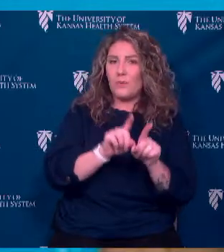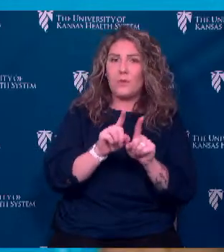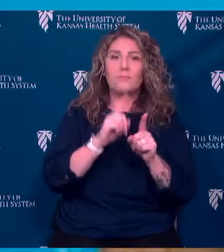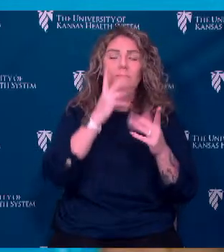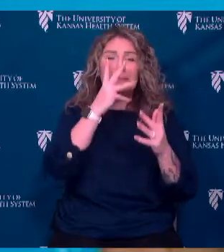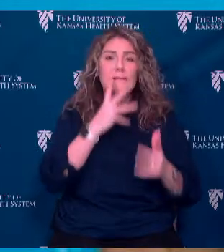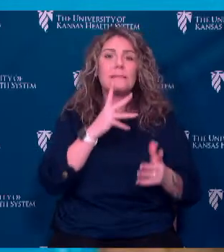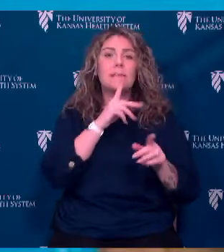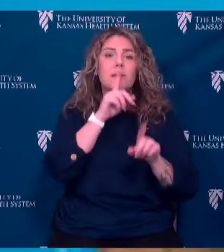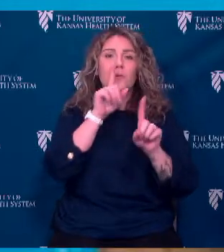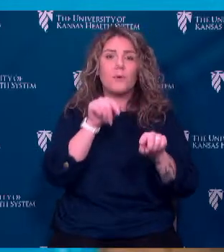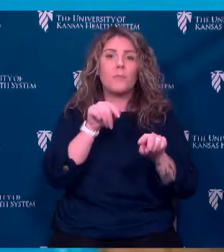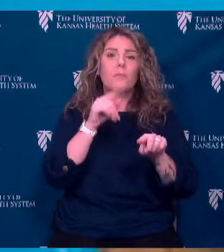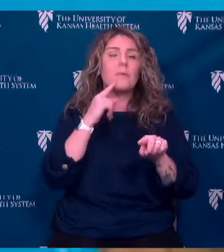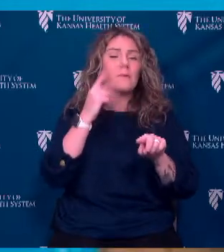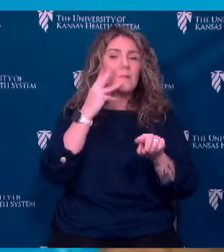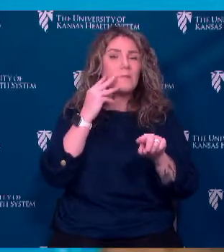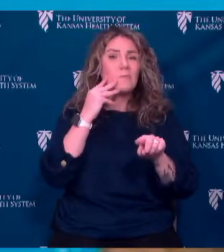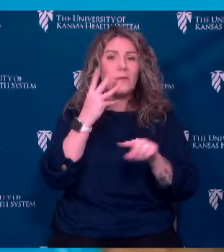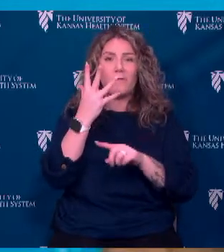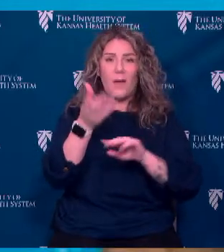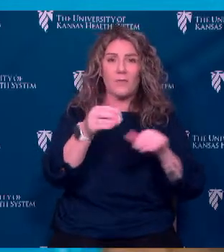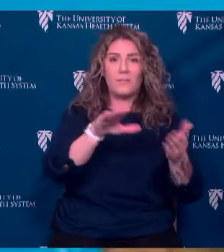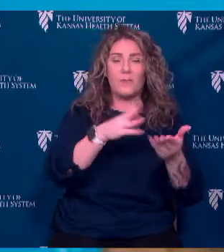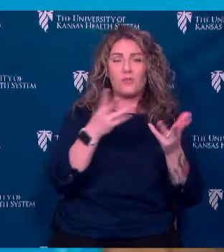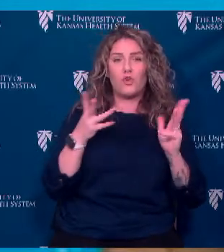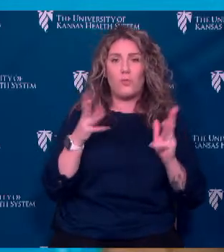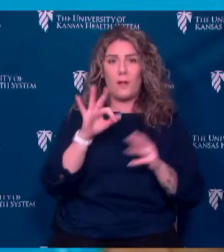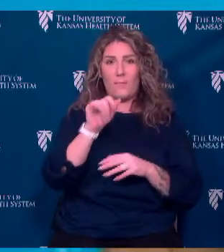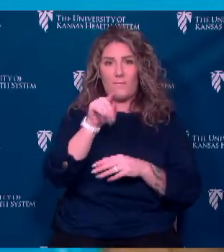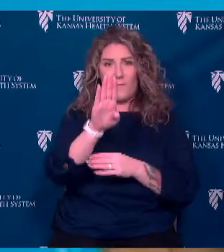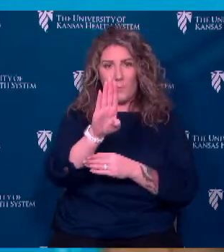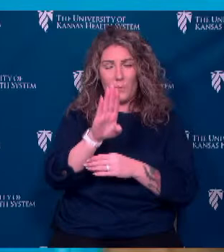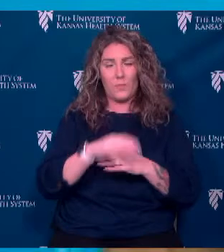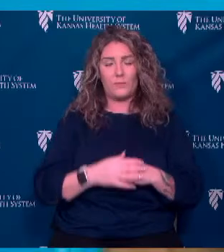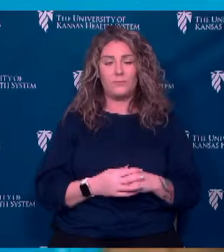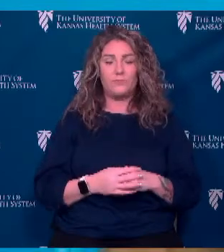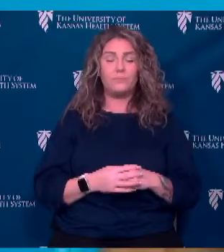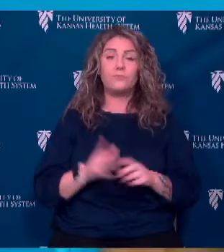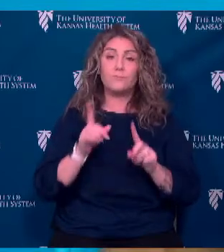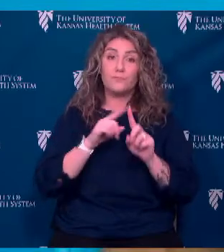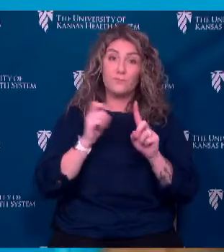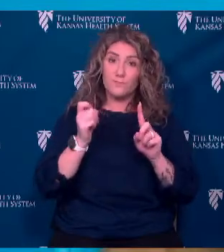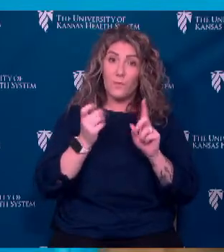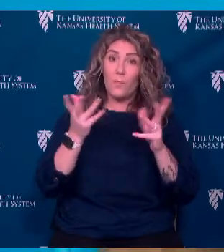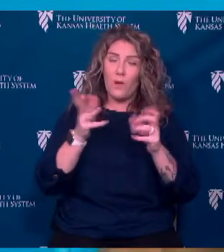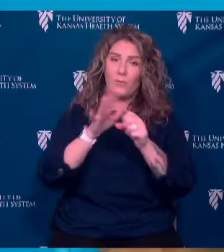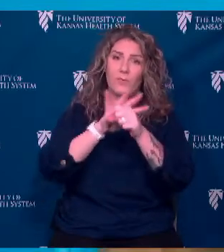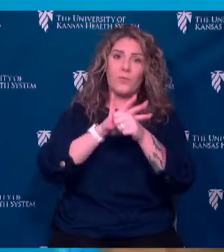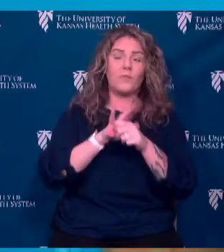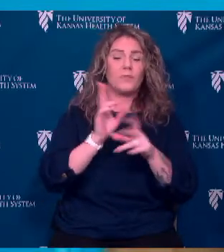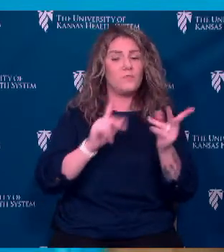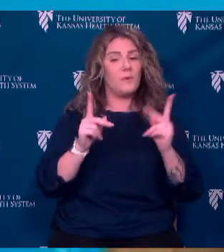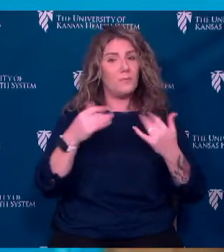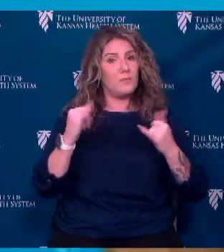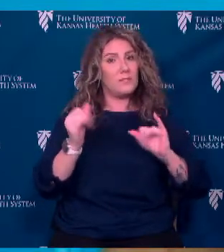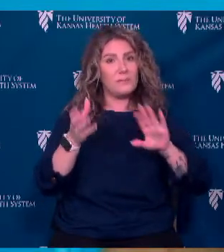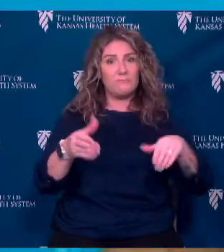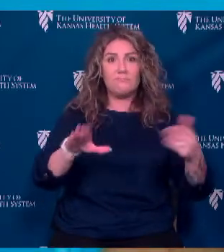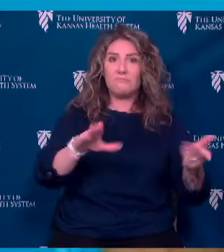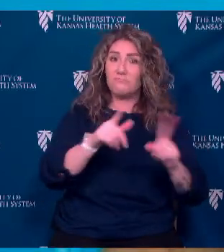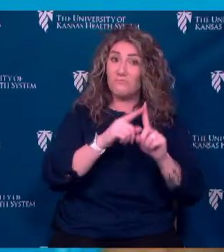report that we did experience 5 deaths already in February from COVID. And so people are still passing away from